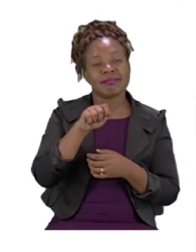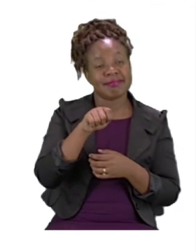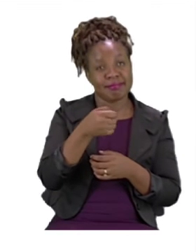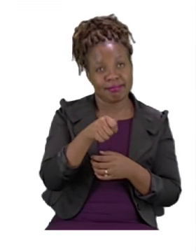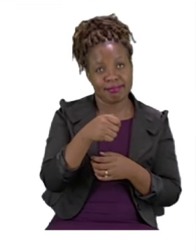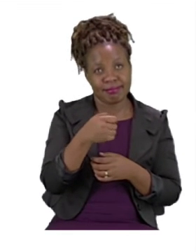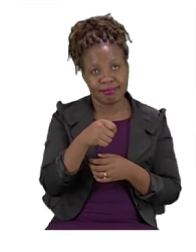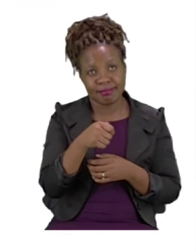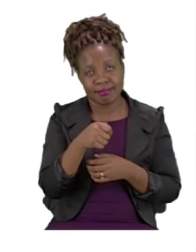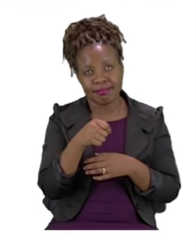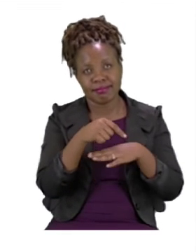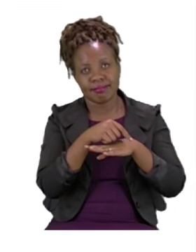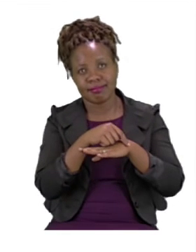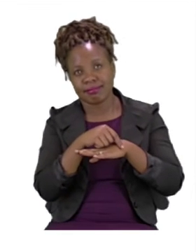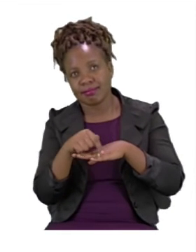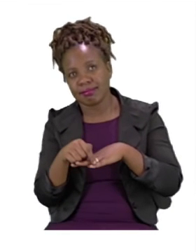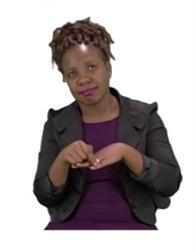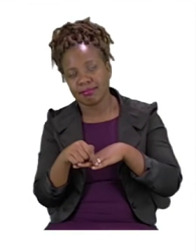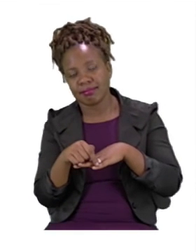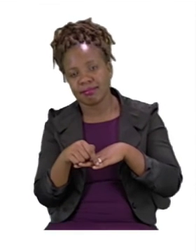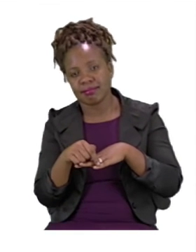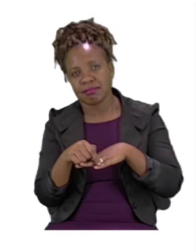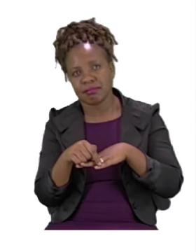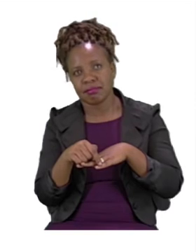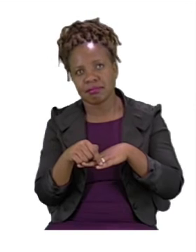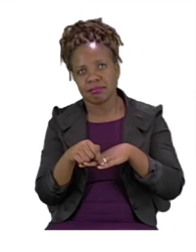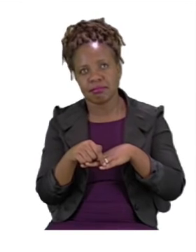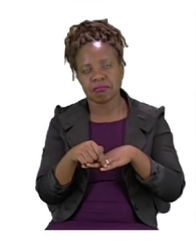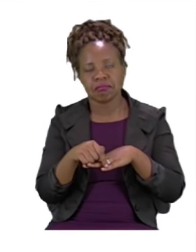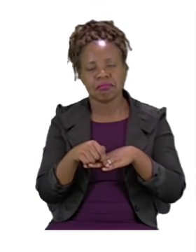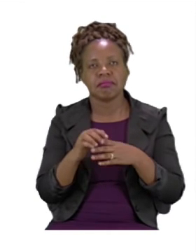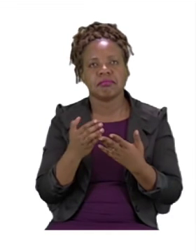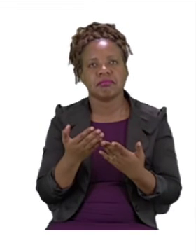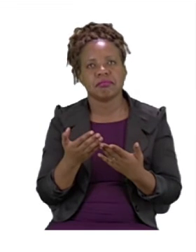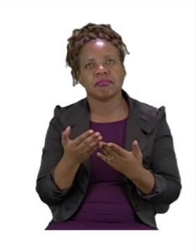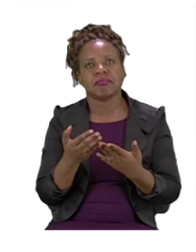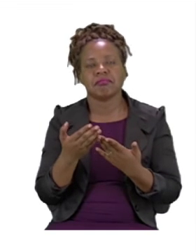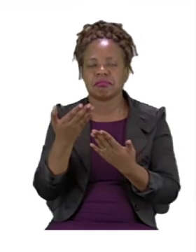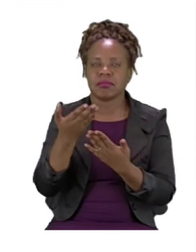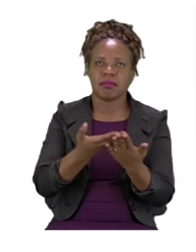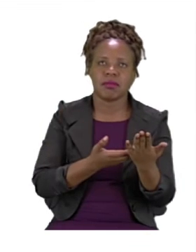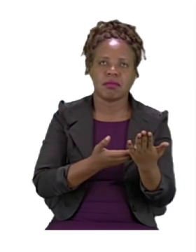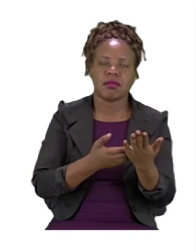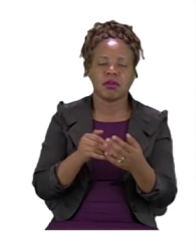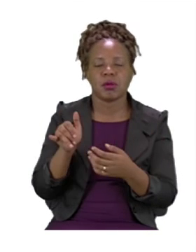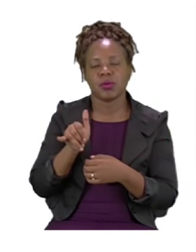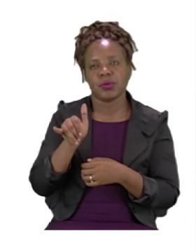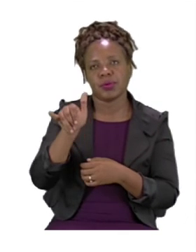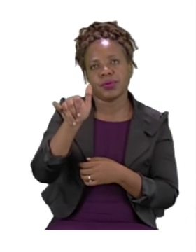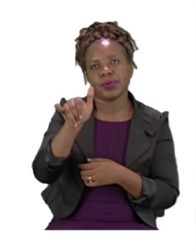The key is dash, then the paper